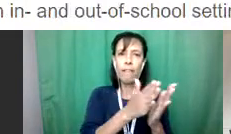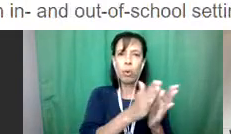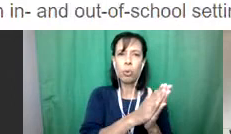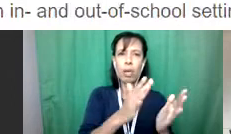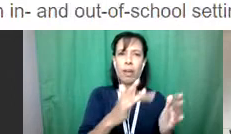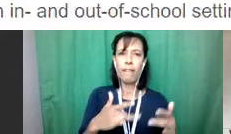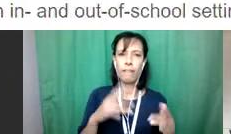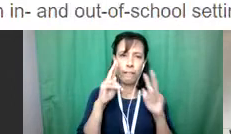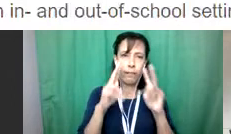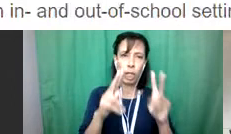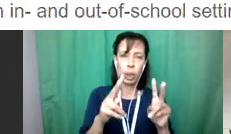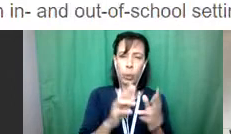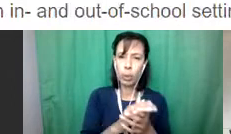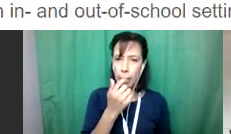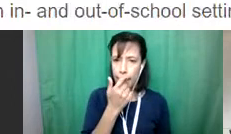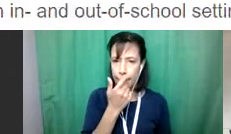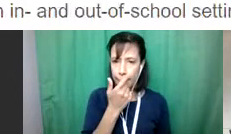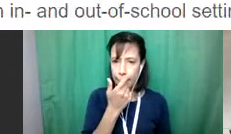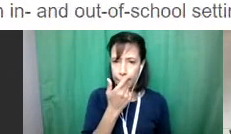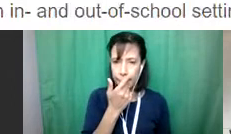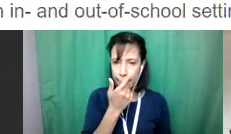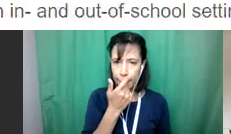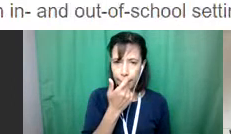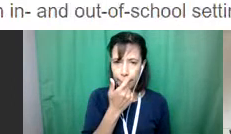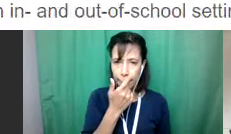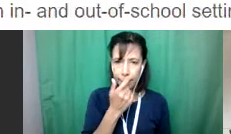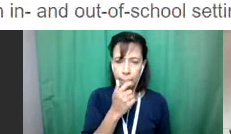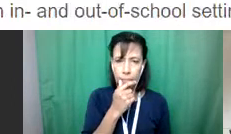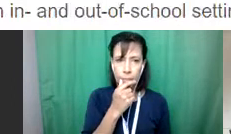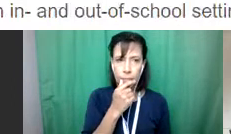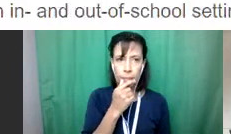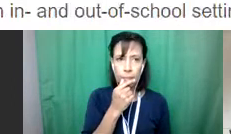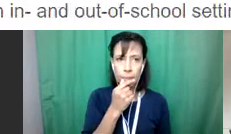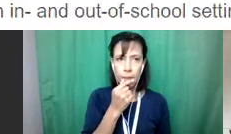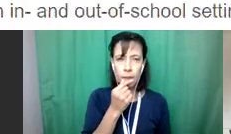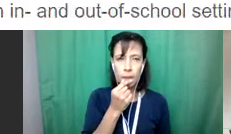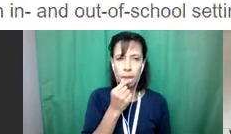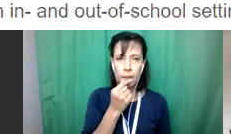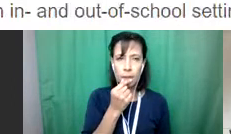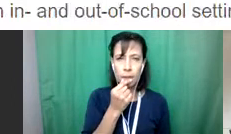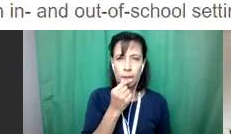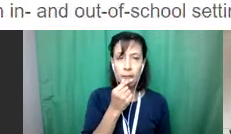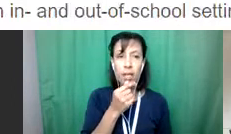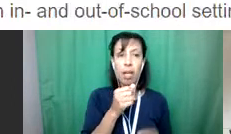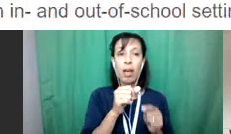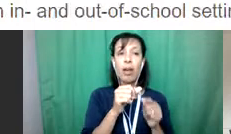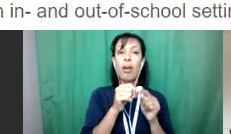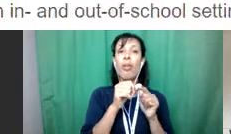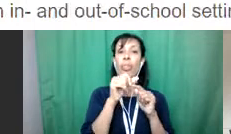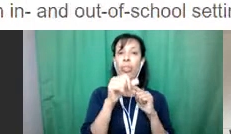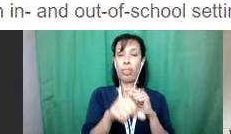They are there. Now, what's really brilliant here is I can then email.